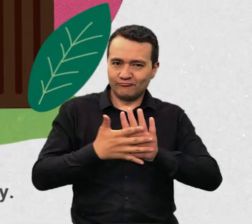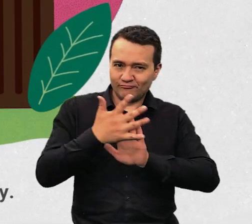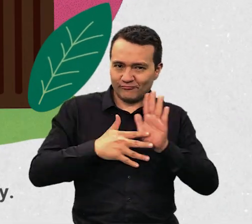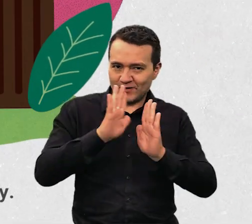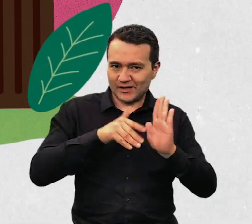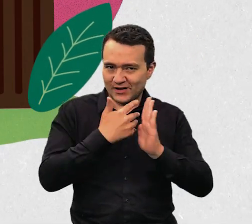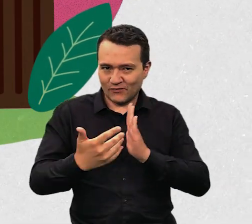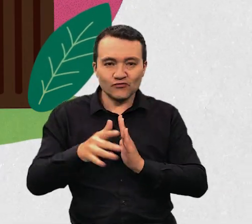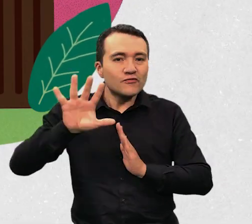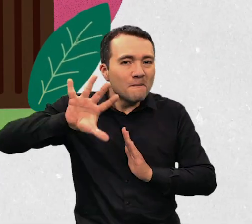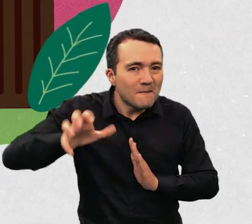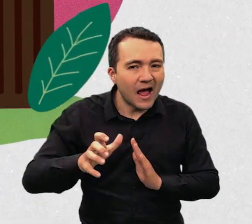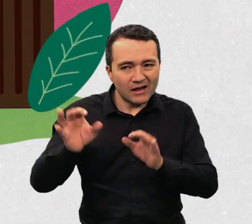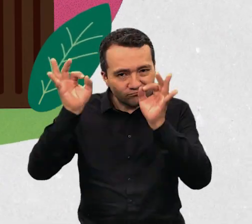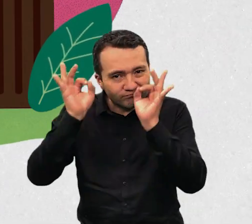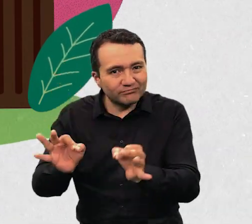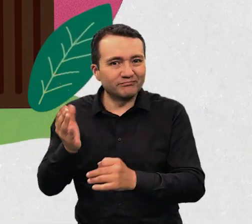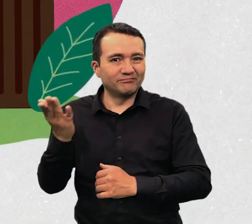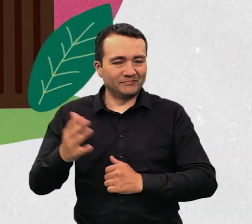country.